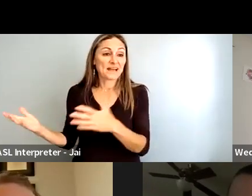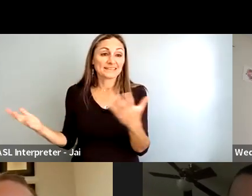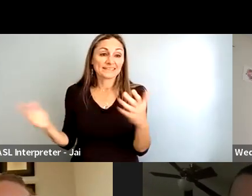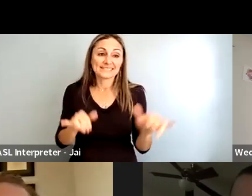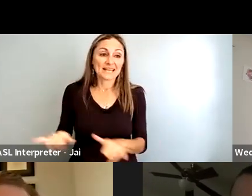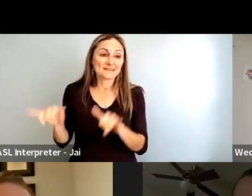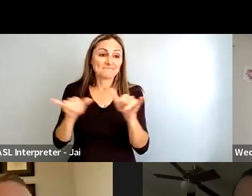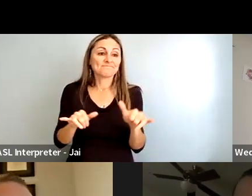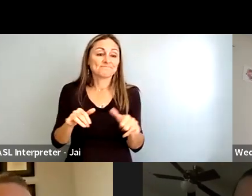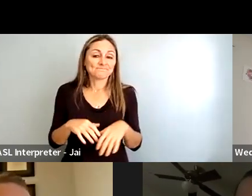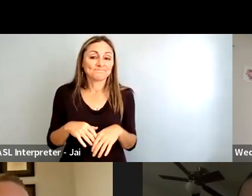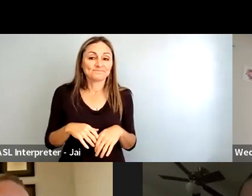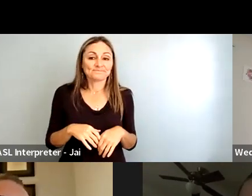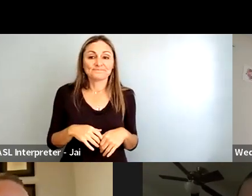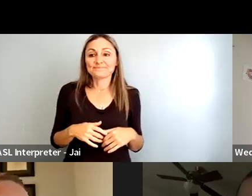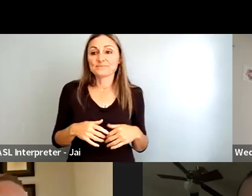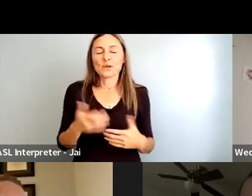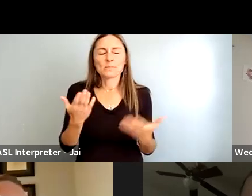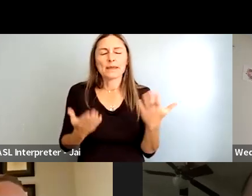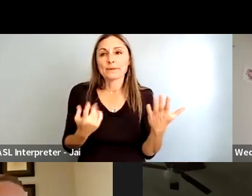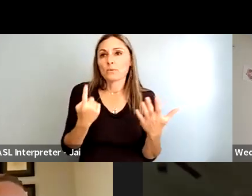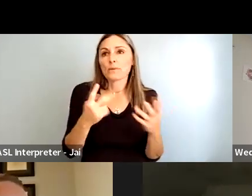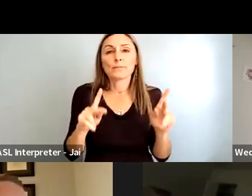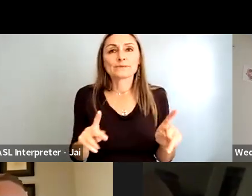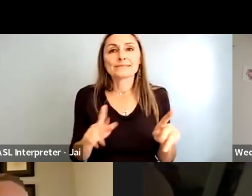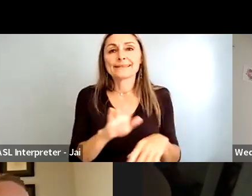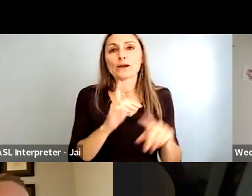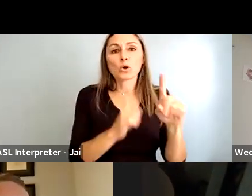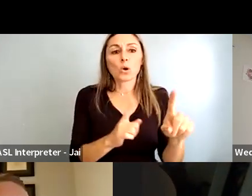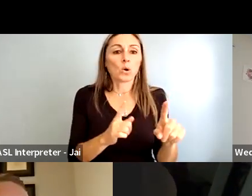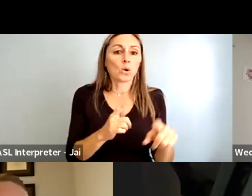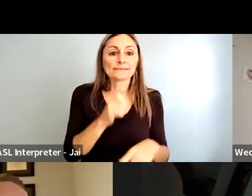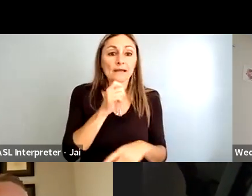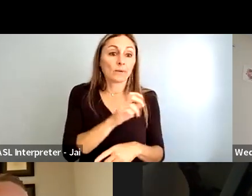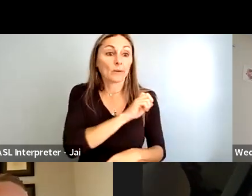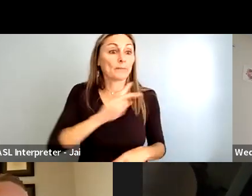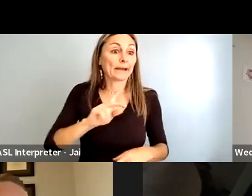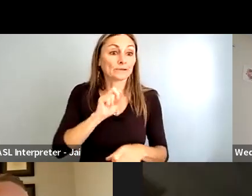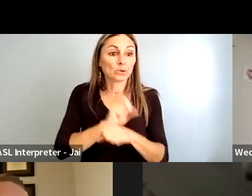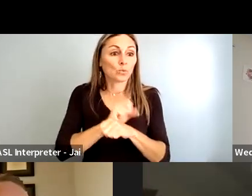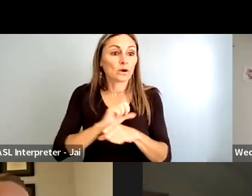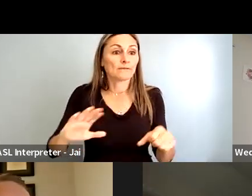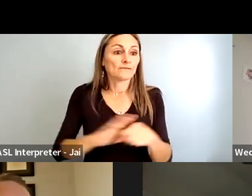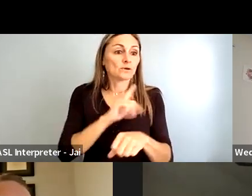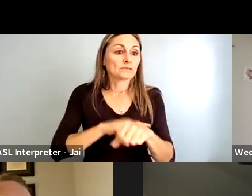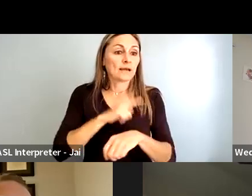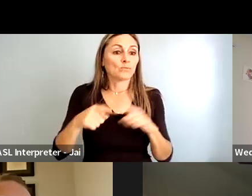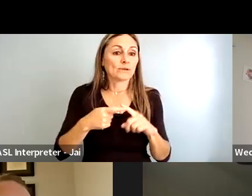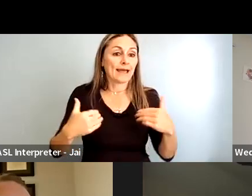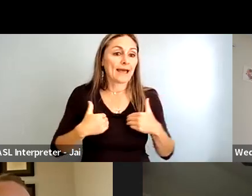be that they want to return to work full time while they're on